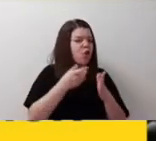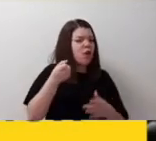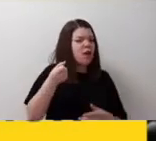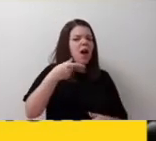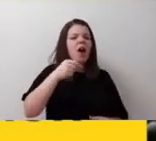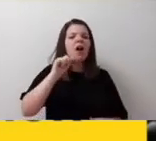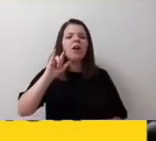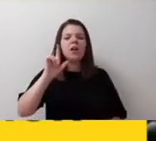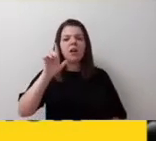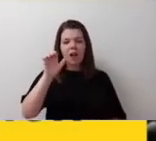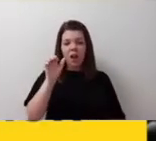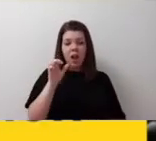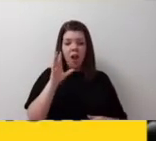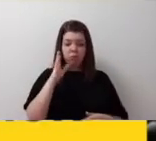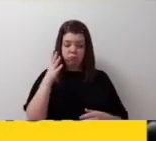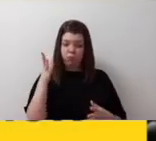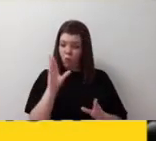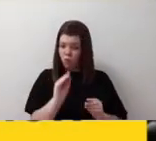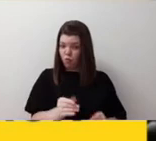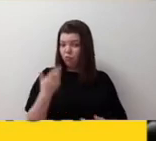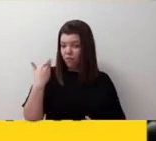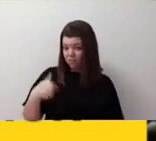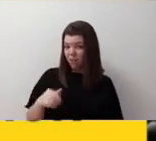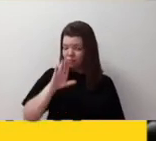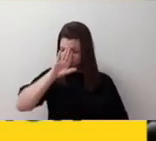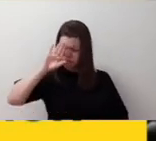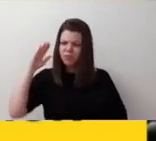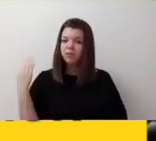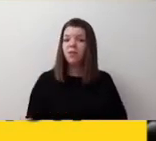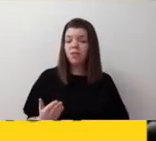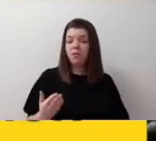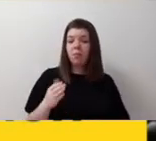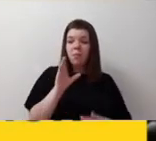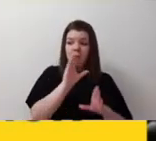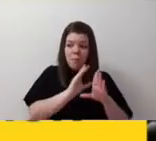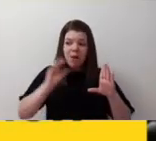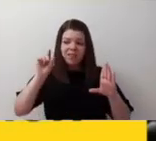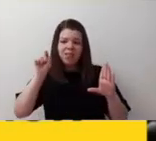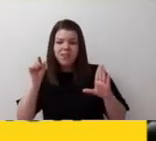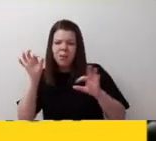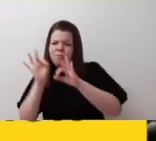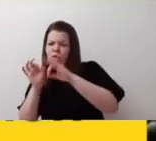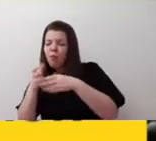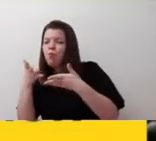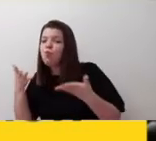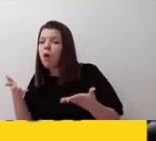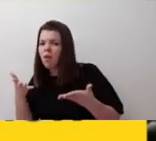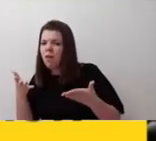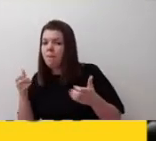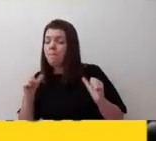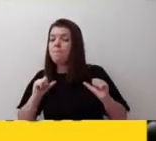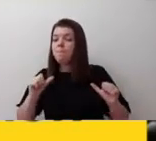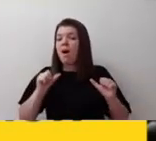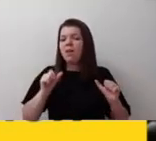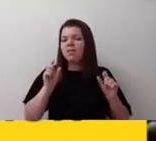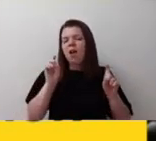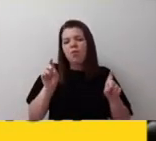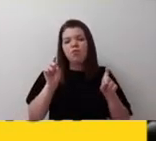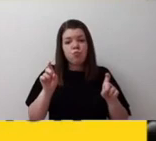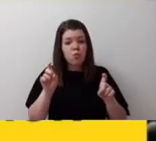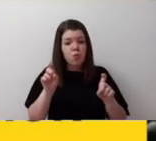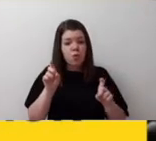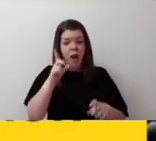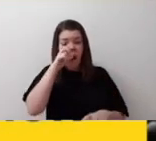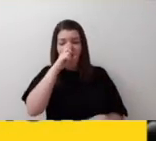obtaining answers to the current state of knowledge and methods used by teachers on agile methodology in the